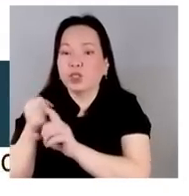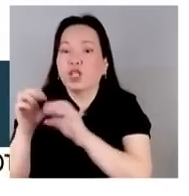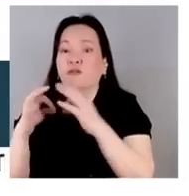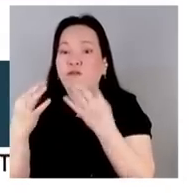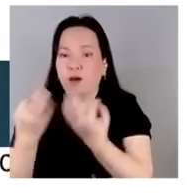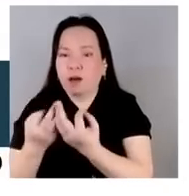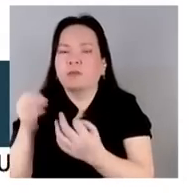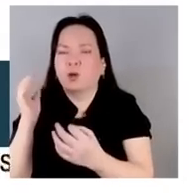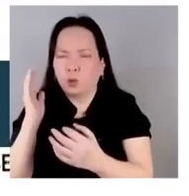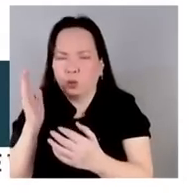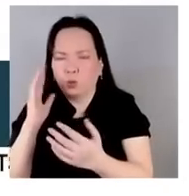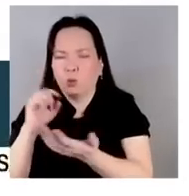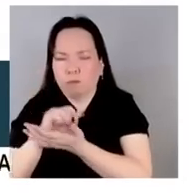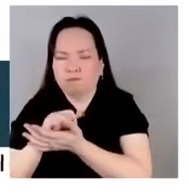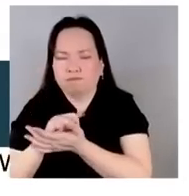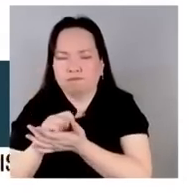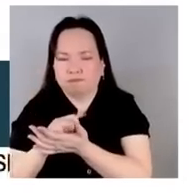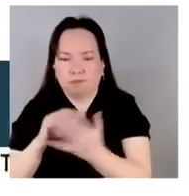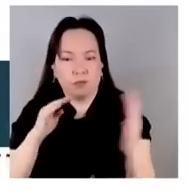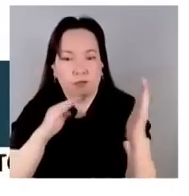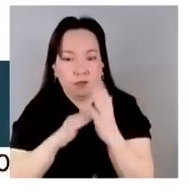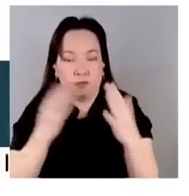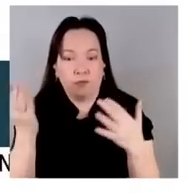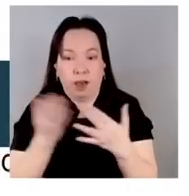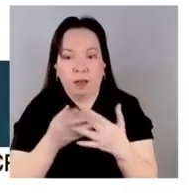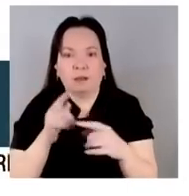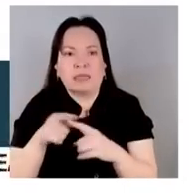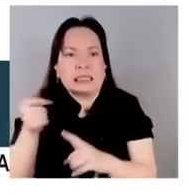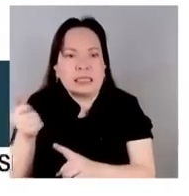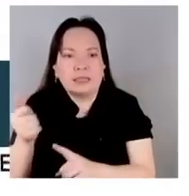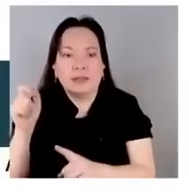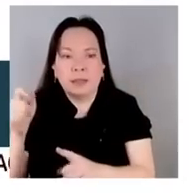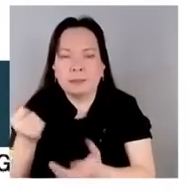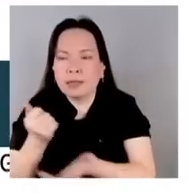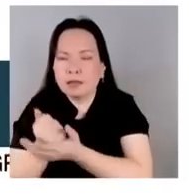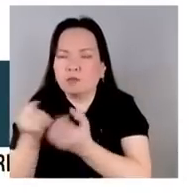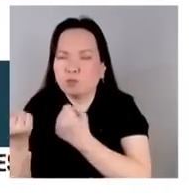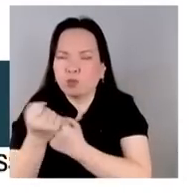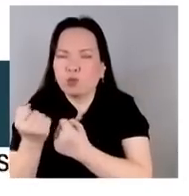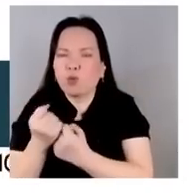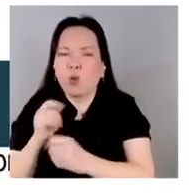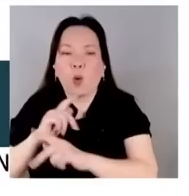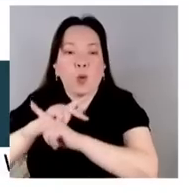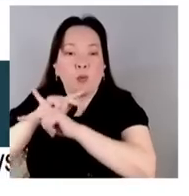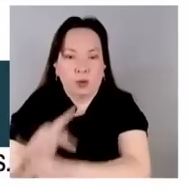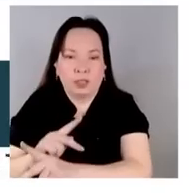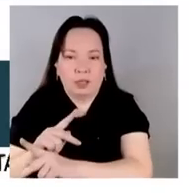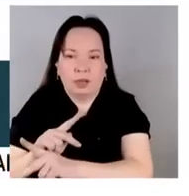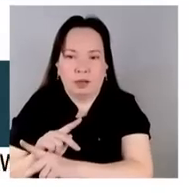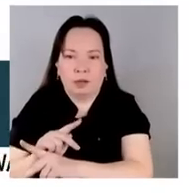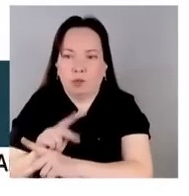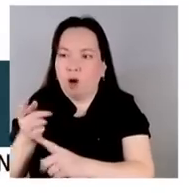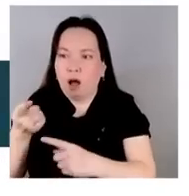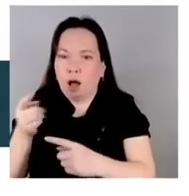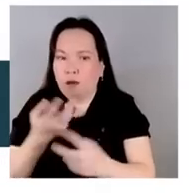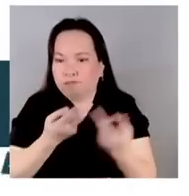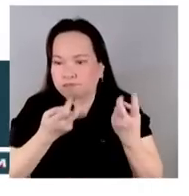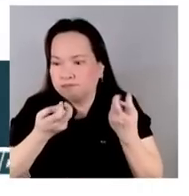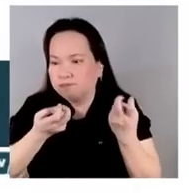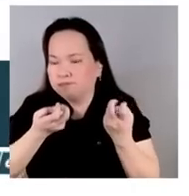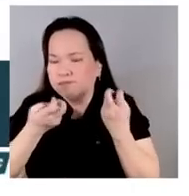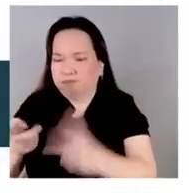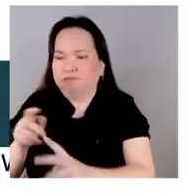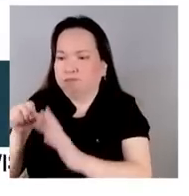will be protected and that they won't face intimidation, harassment, and themselves then become a target. And, you